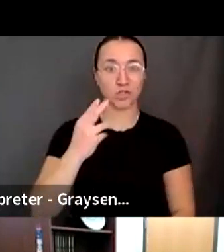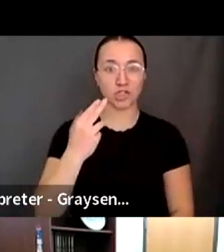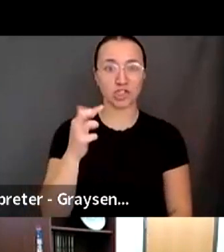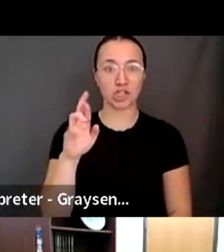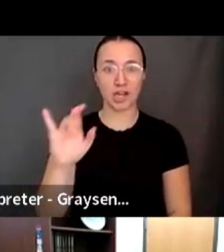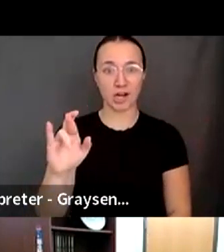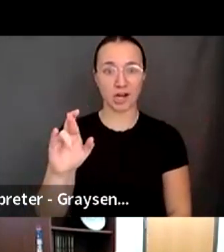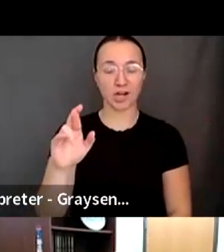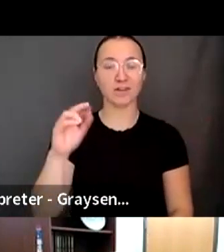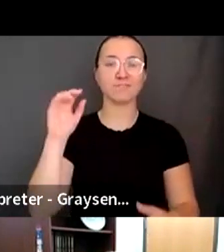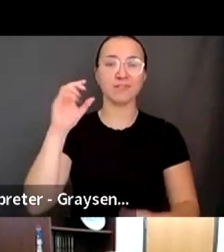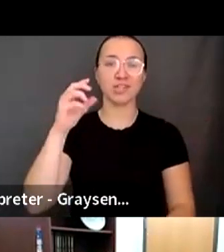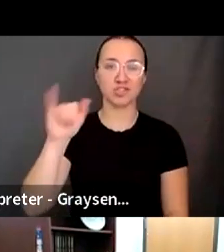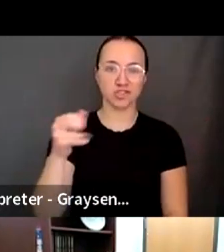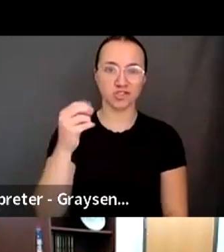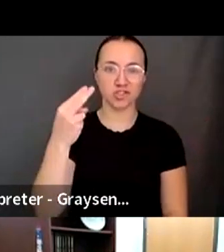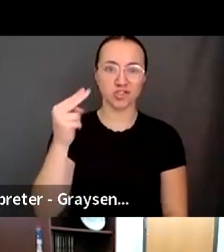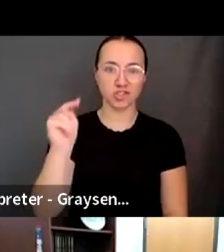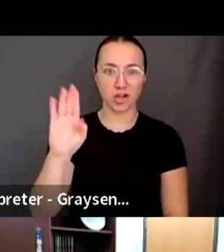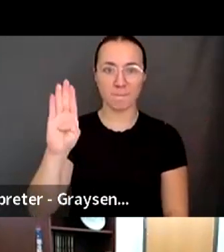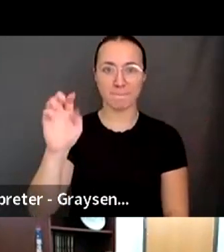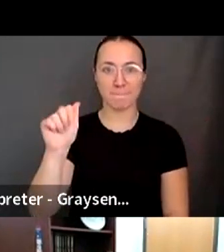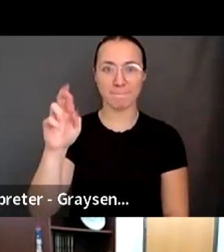John Barber.